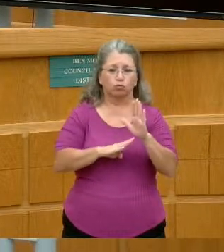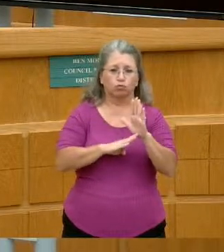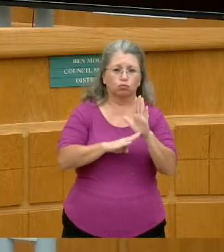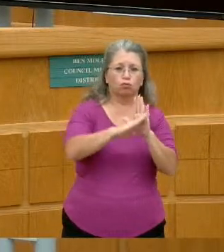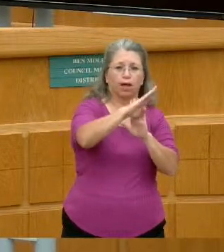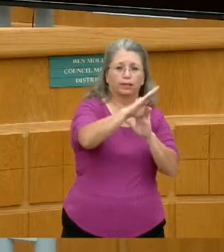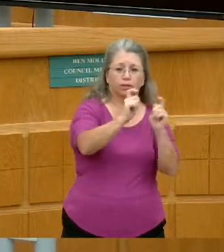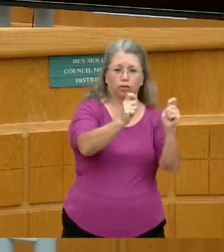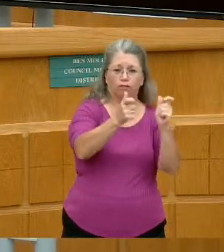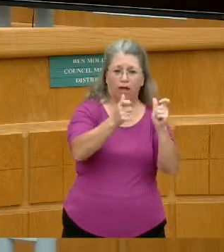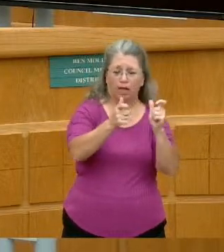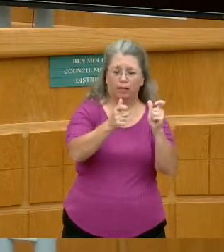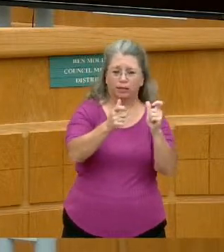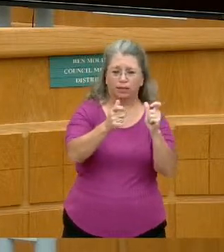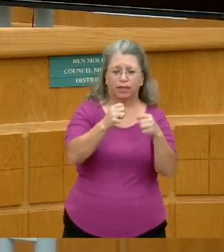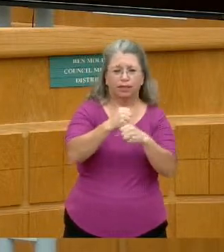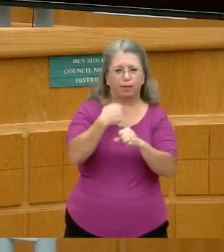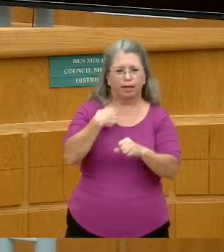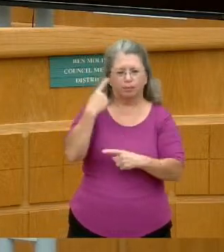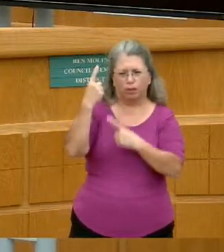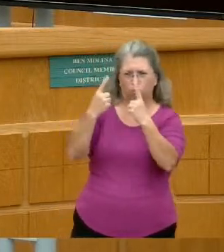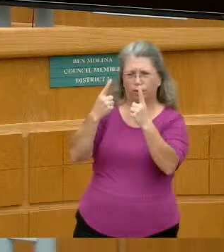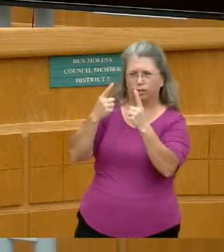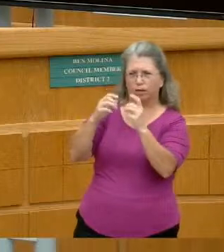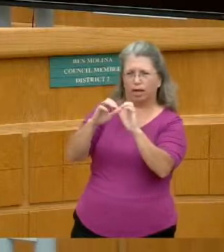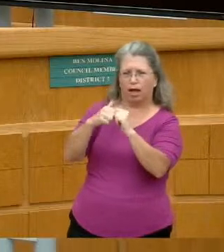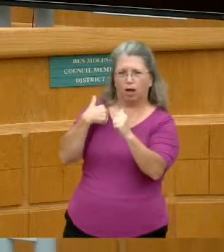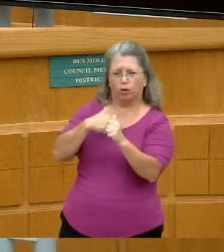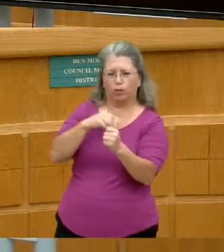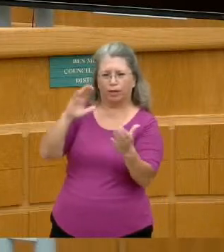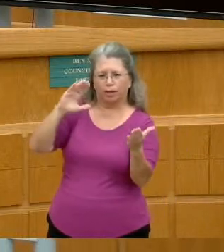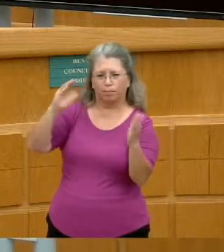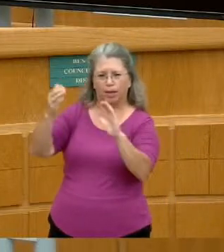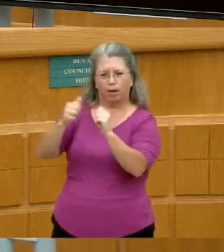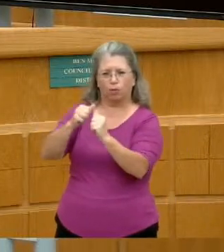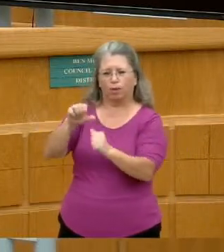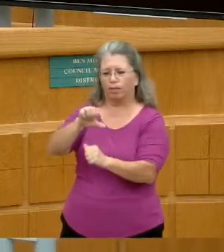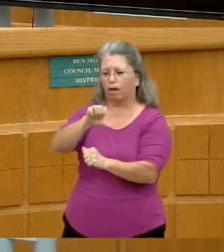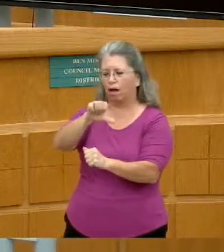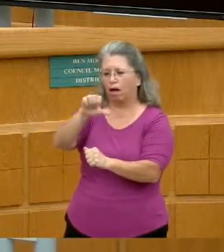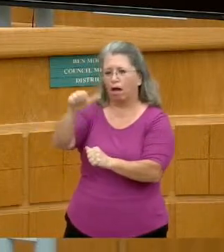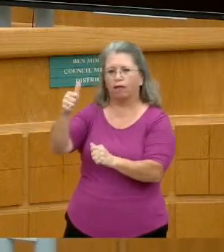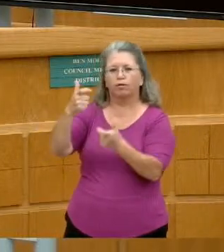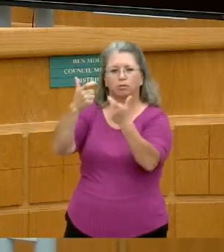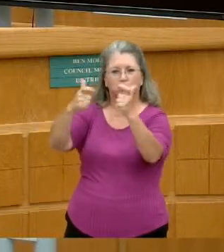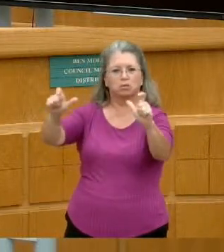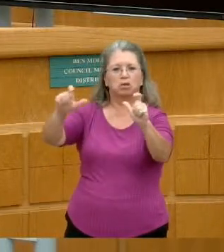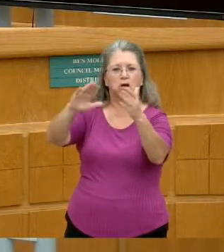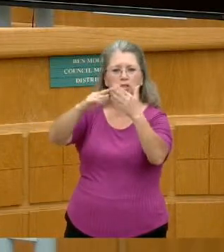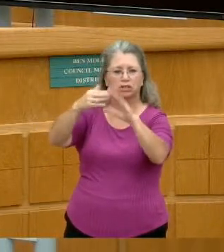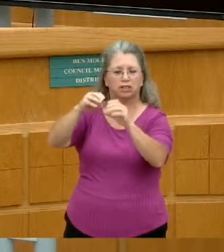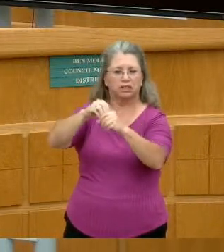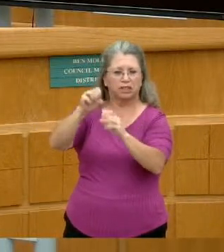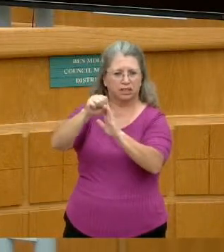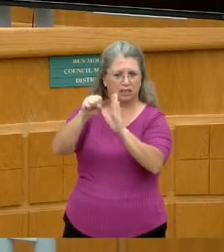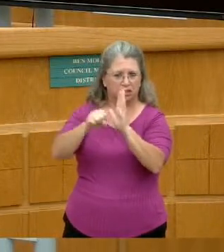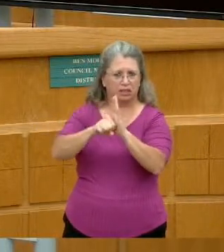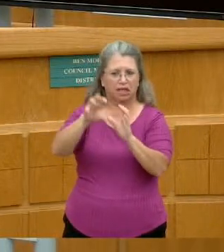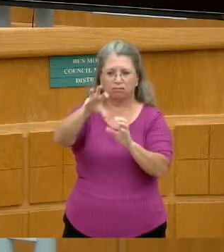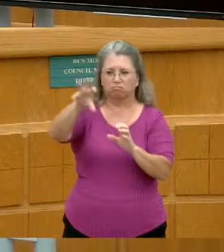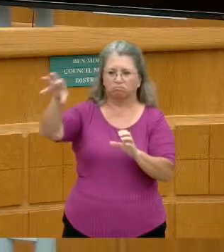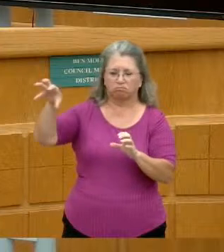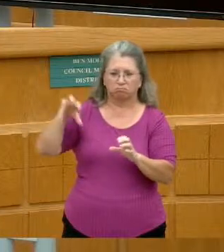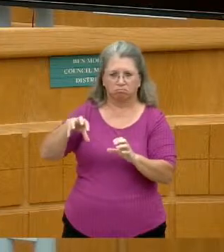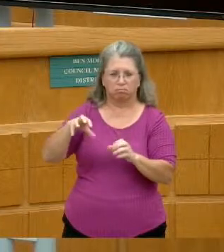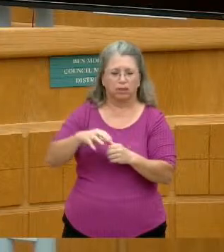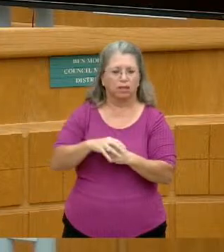me wonder, how did we compare to all the other metropolitan counties in the state? So this graph shows